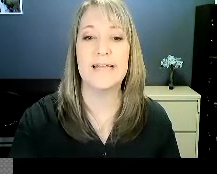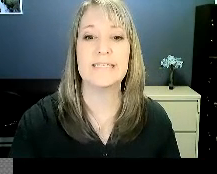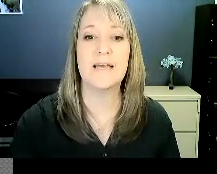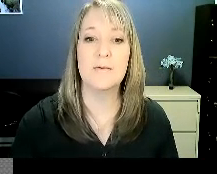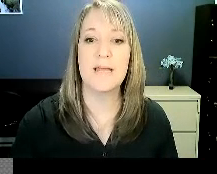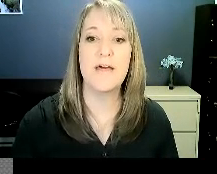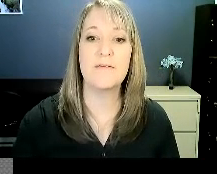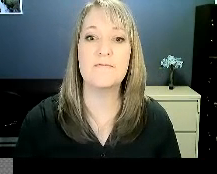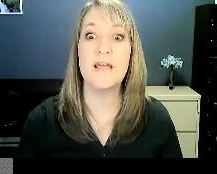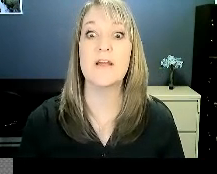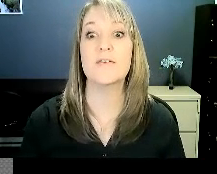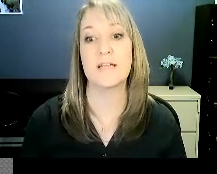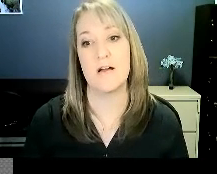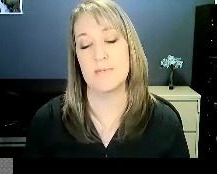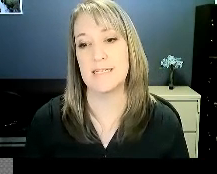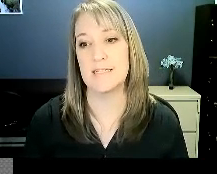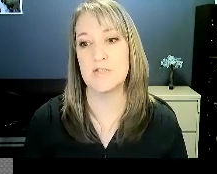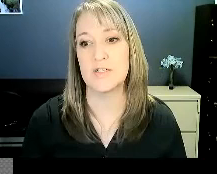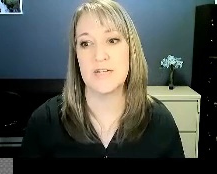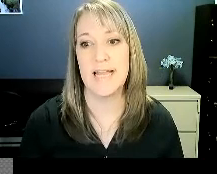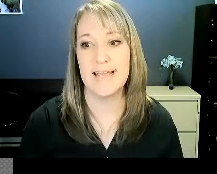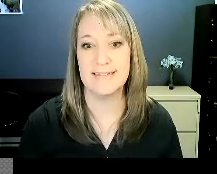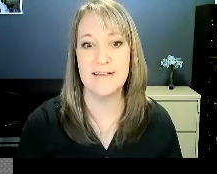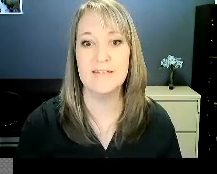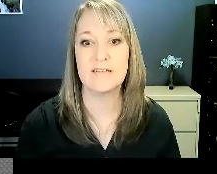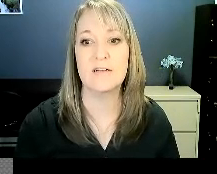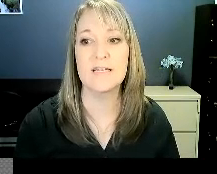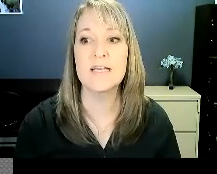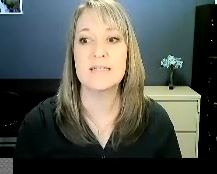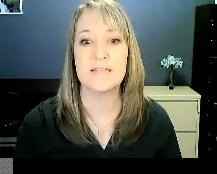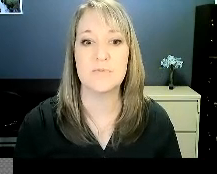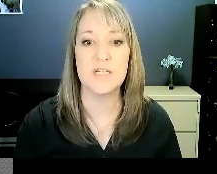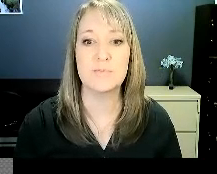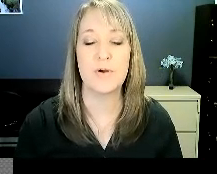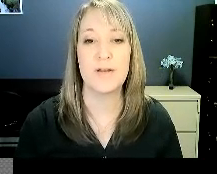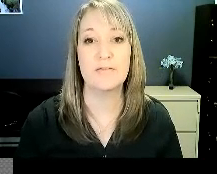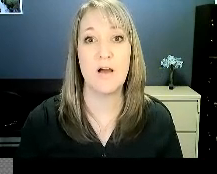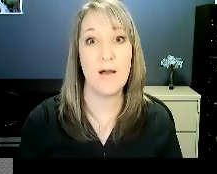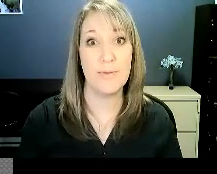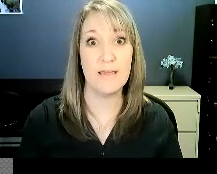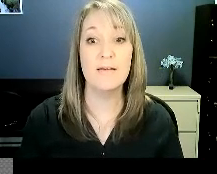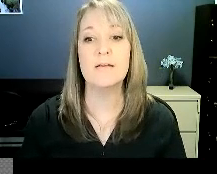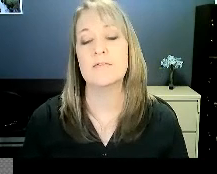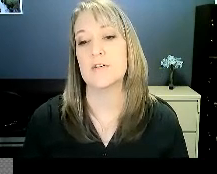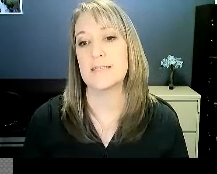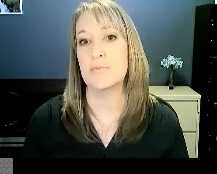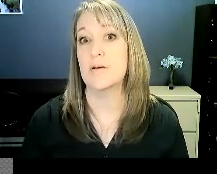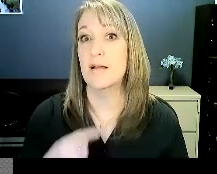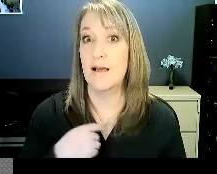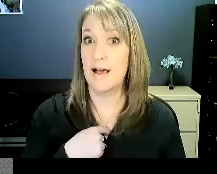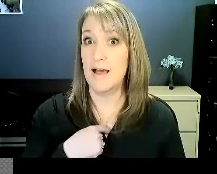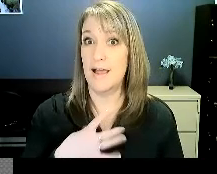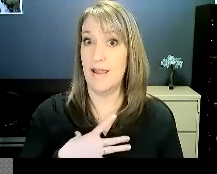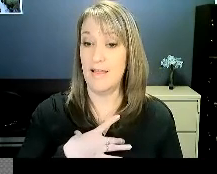All right, another very common sentence structure in ASL is called subject pronoun copy. For